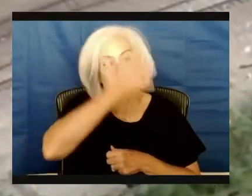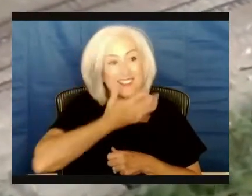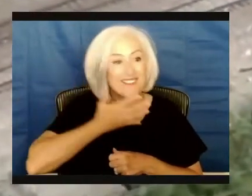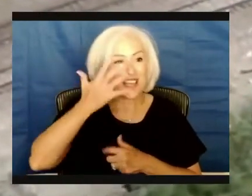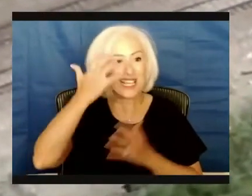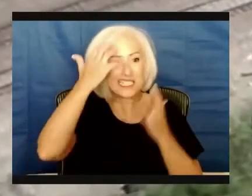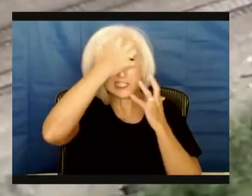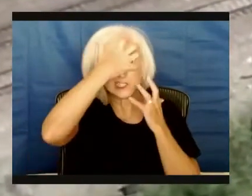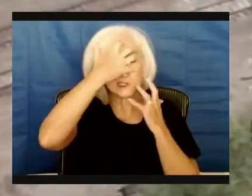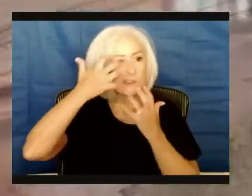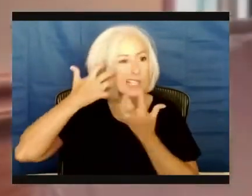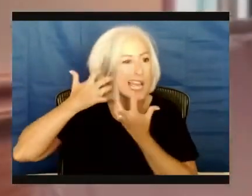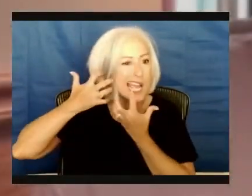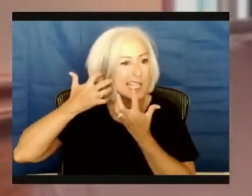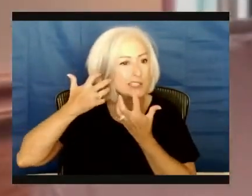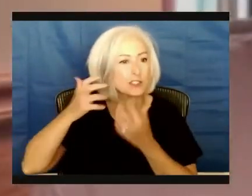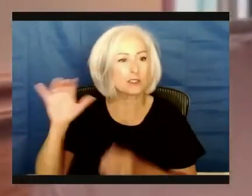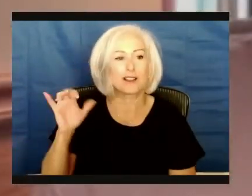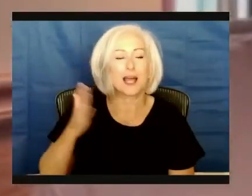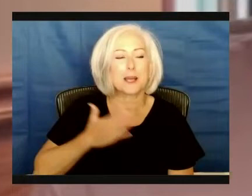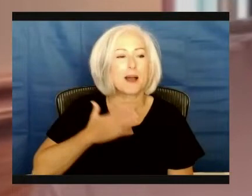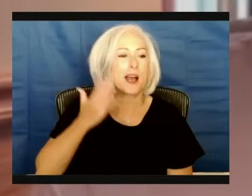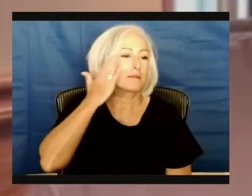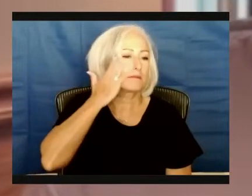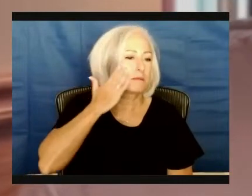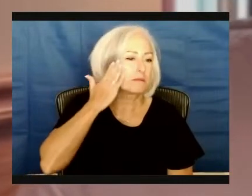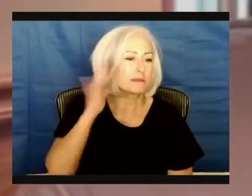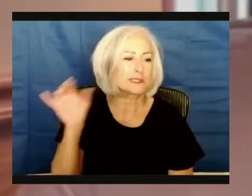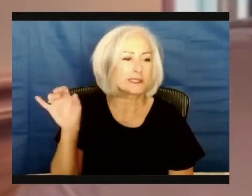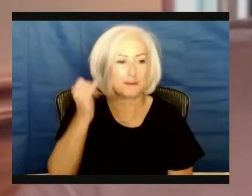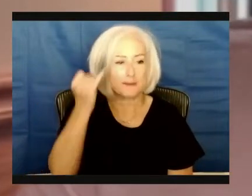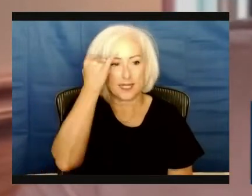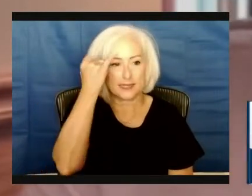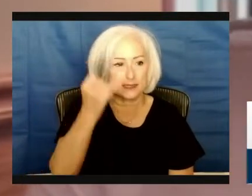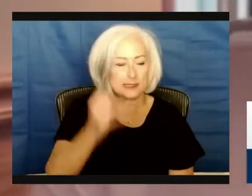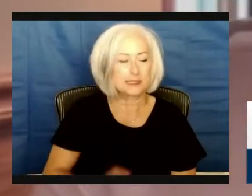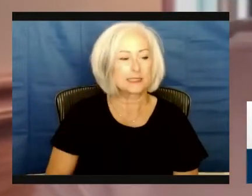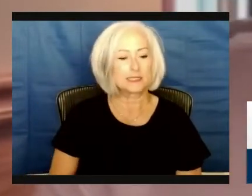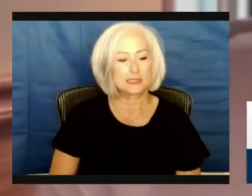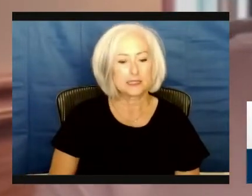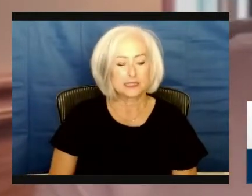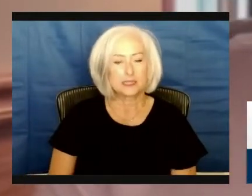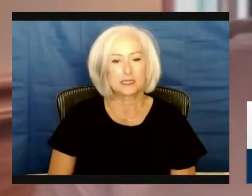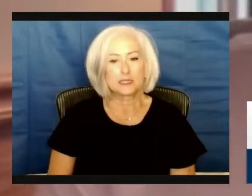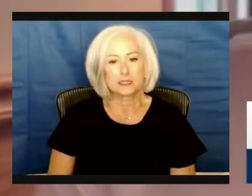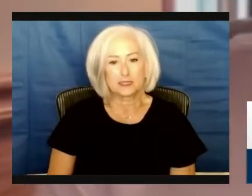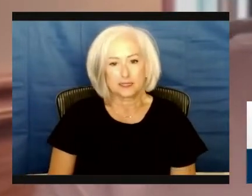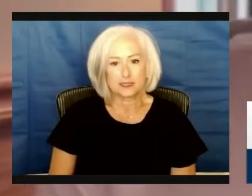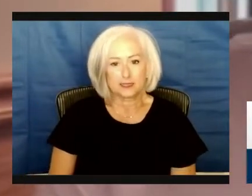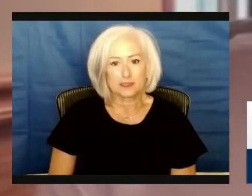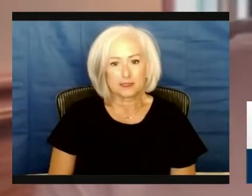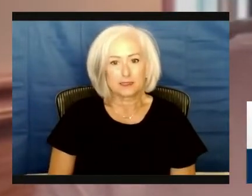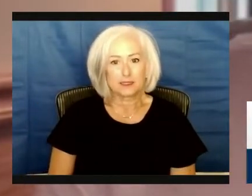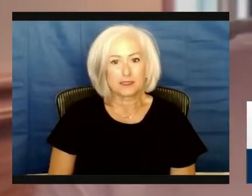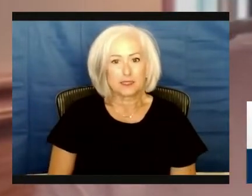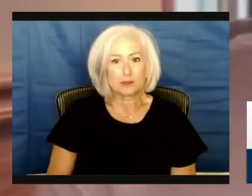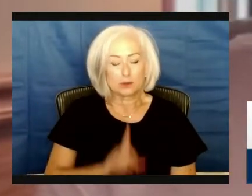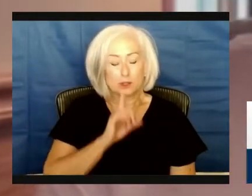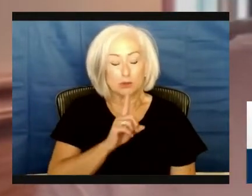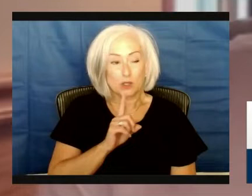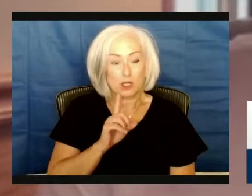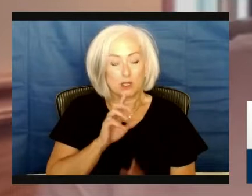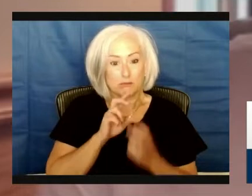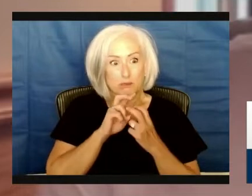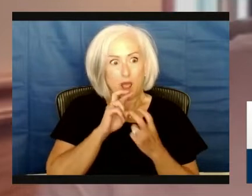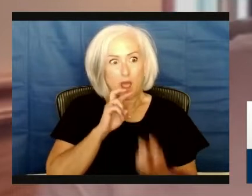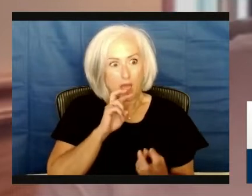up, kind of like the side of my face. And it was very, very traumatizing to see that in